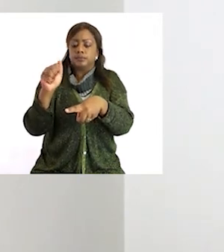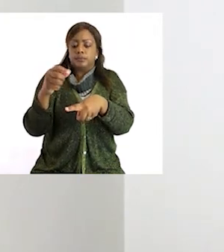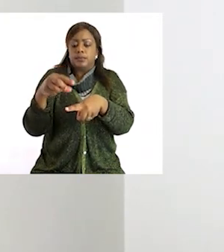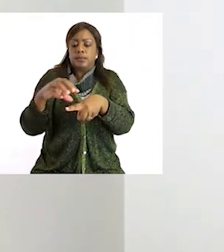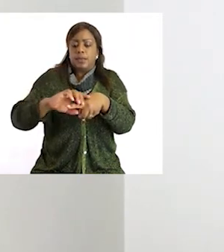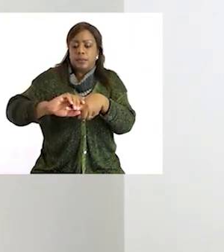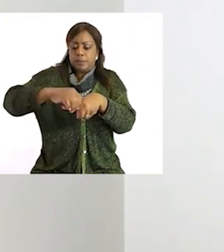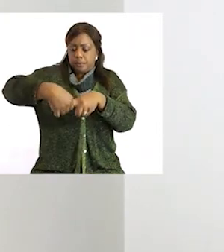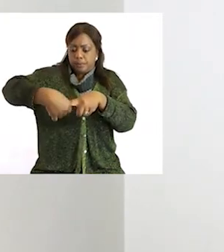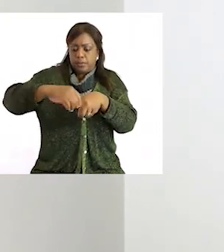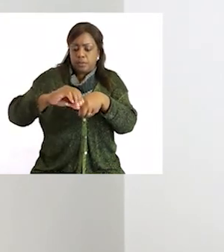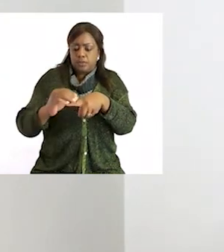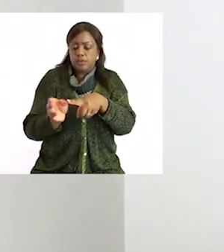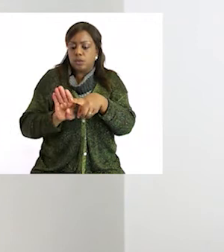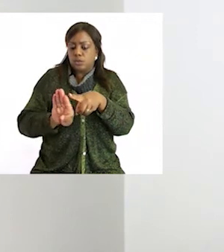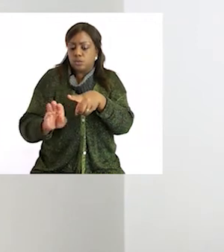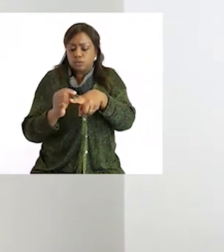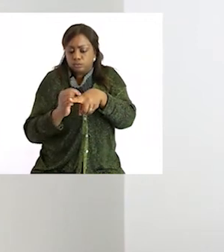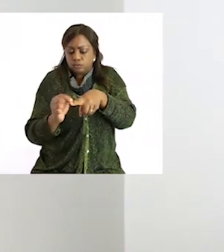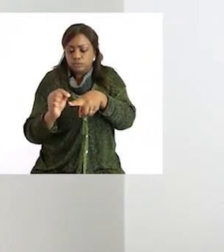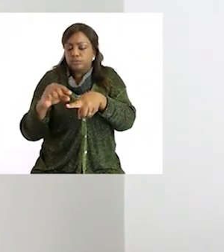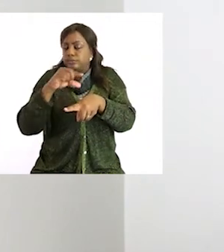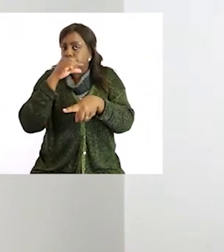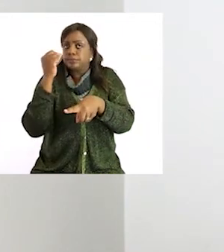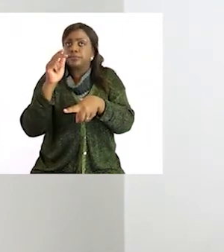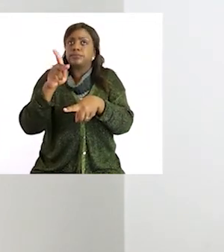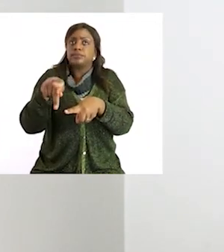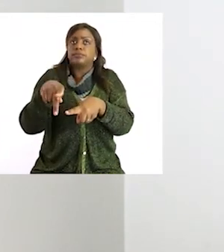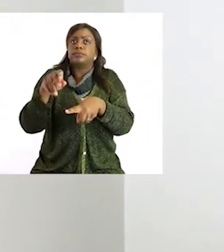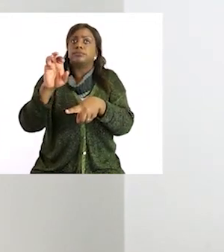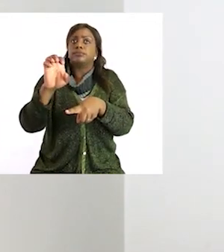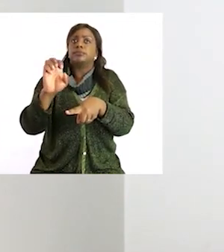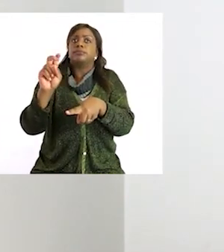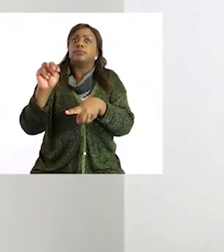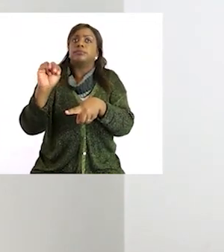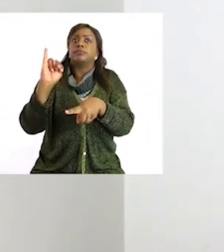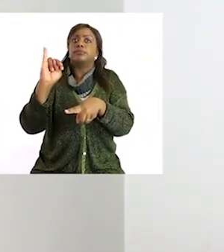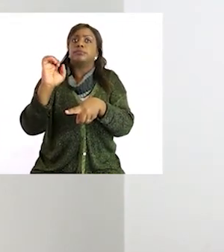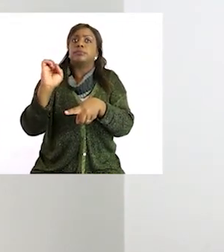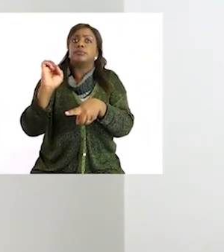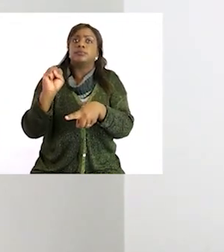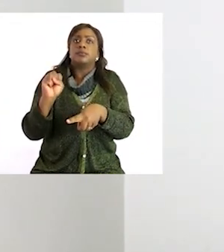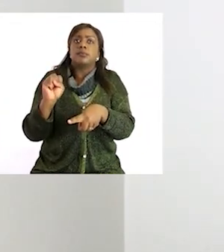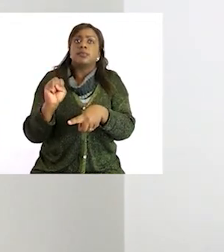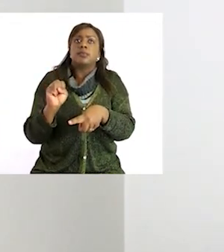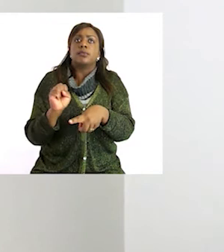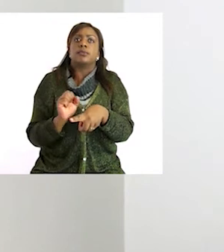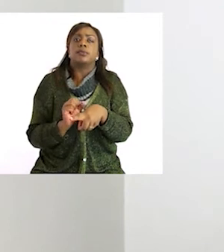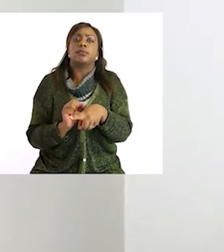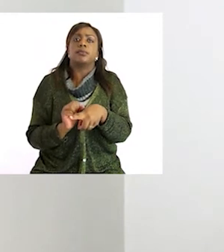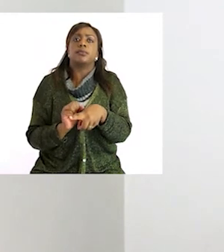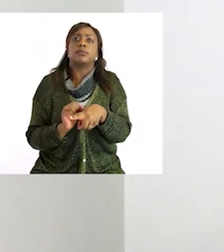penis. The penis also hangs outside the man's body. Let